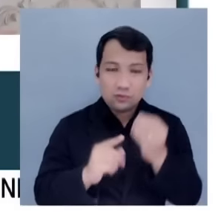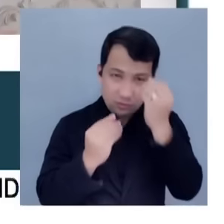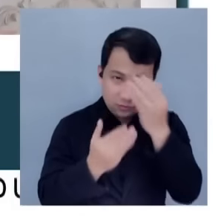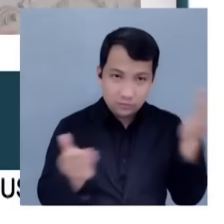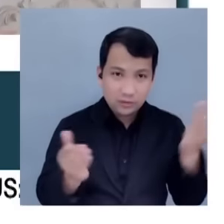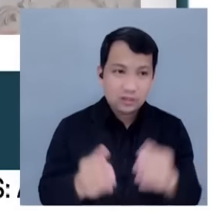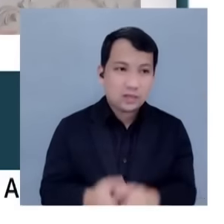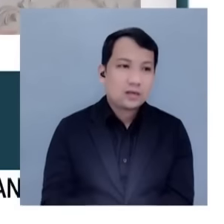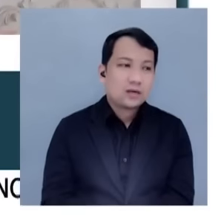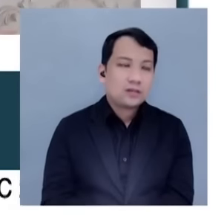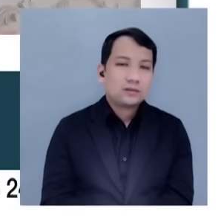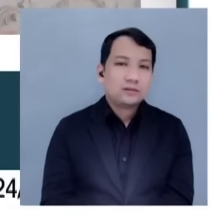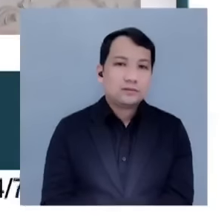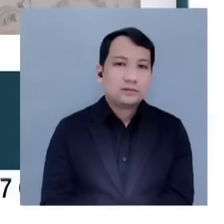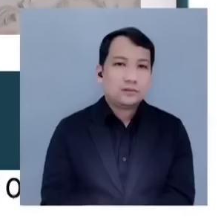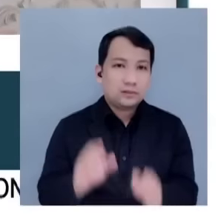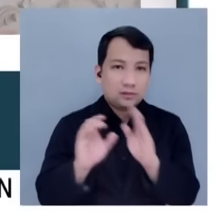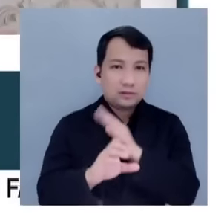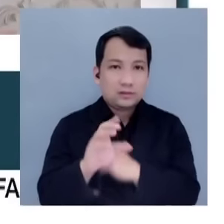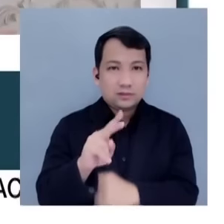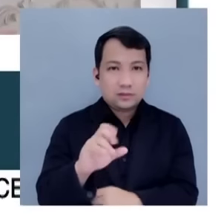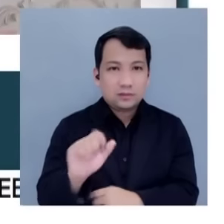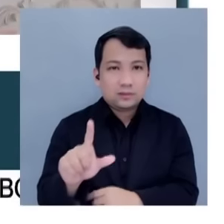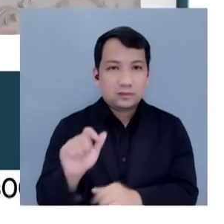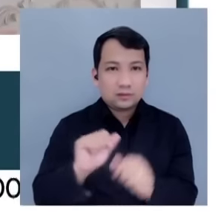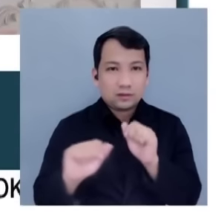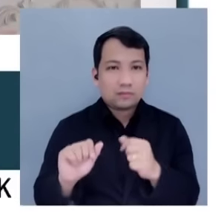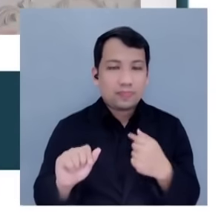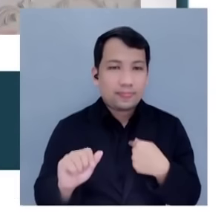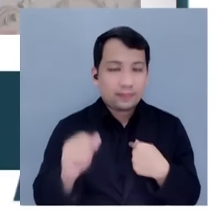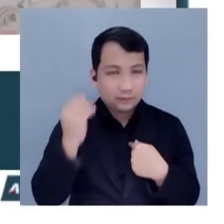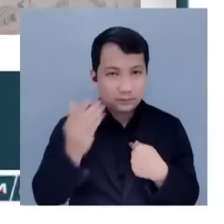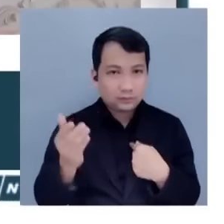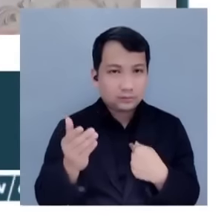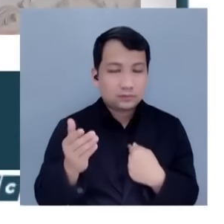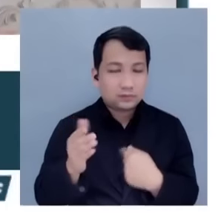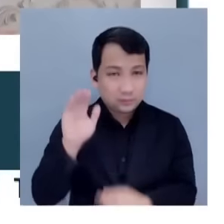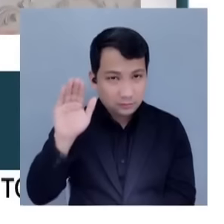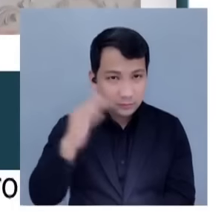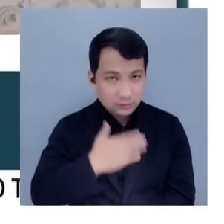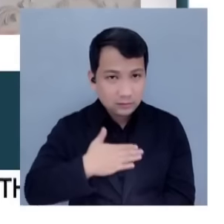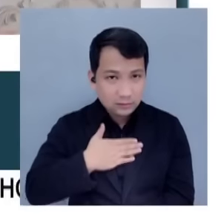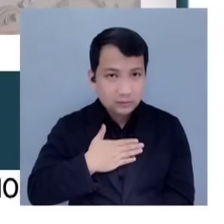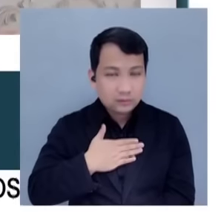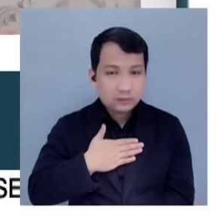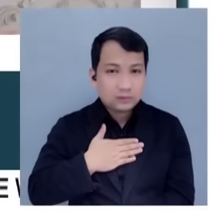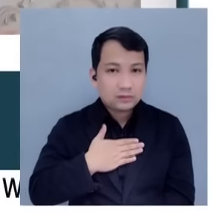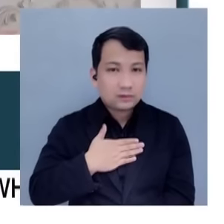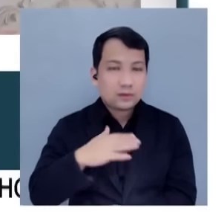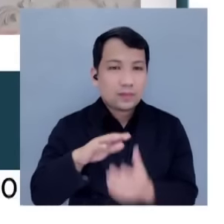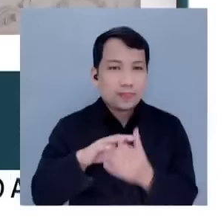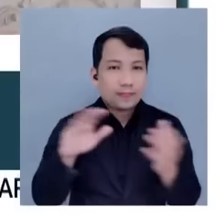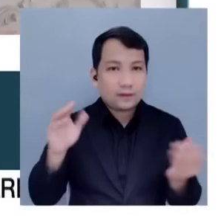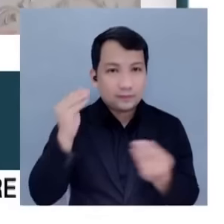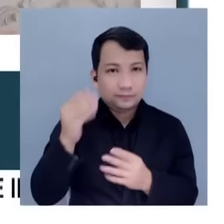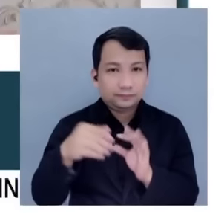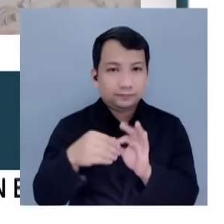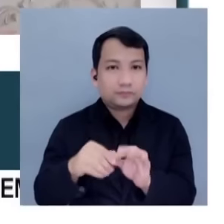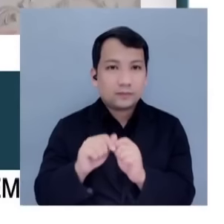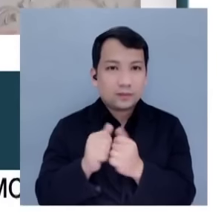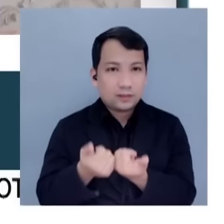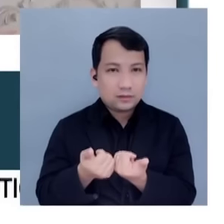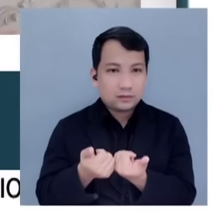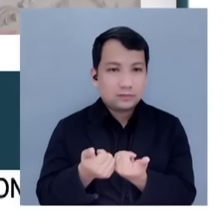the criminal activity. Yeah. Mm-hmm. And also, if I may appeal, the larger picture here is that how do we